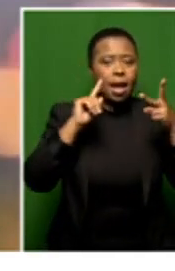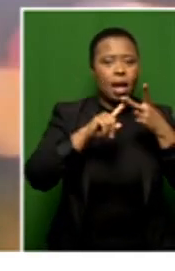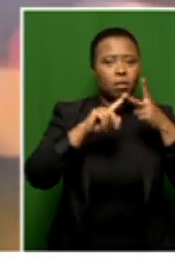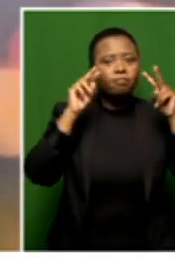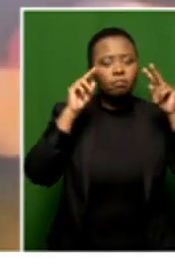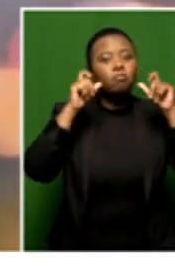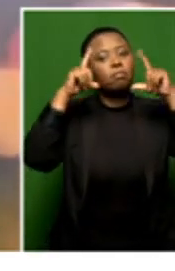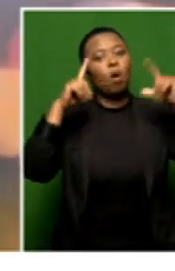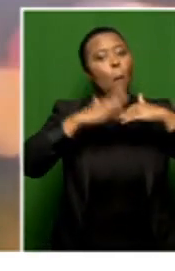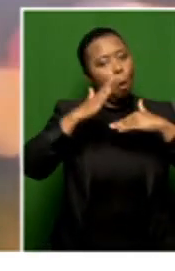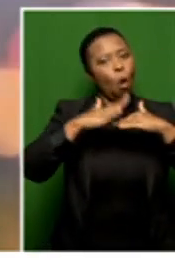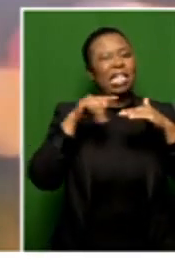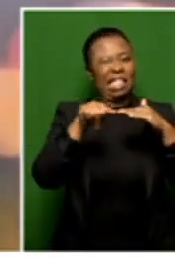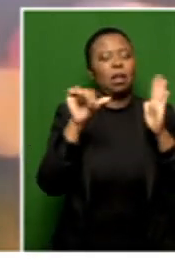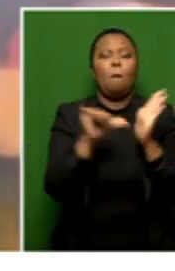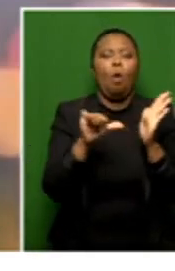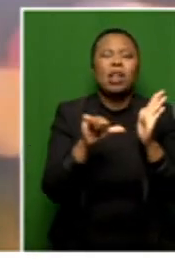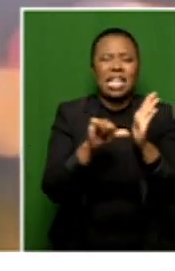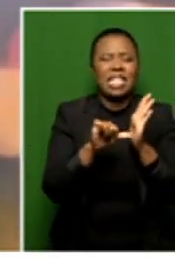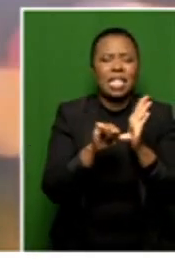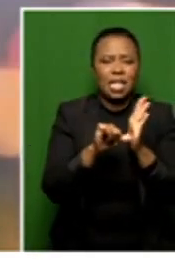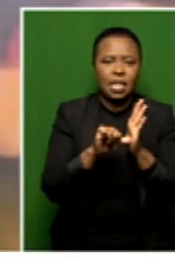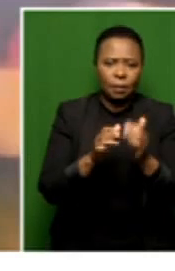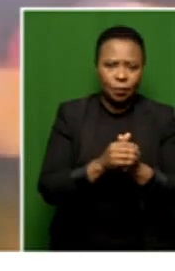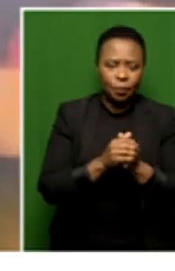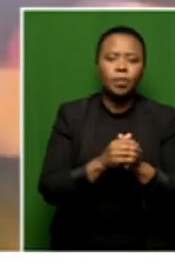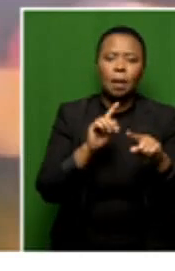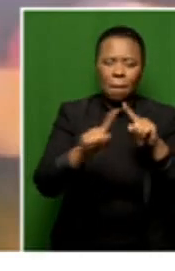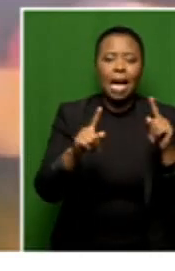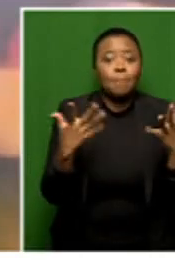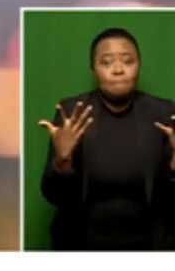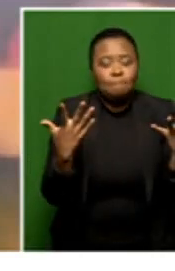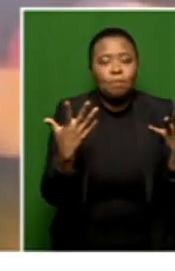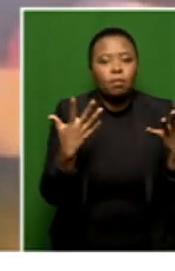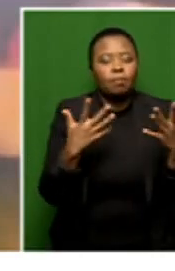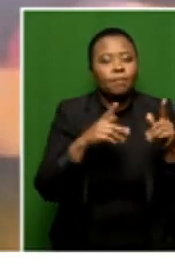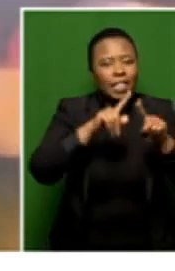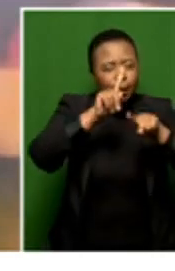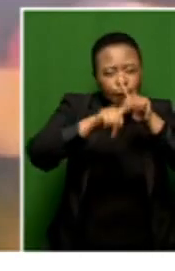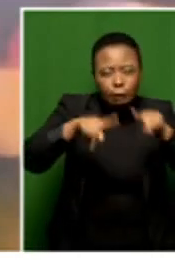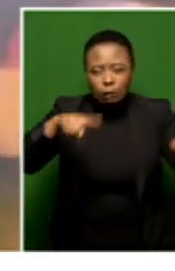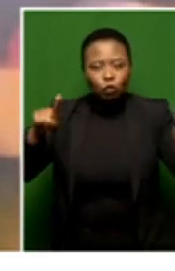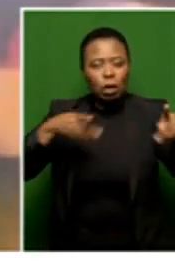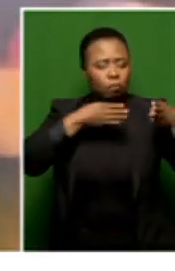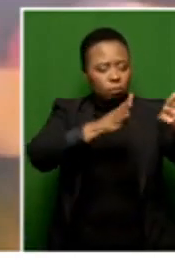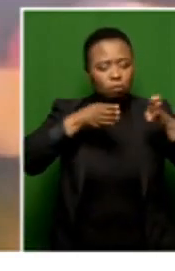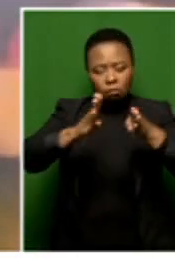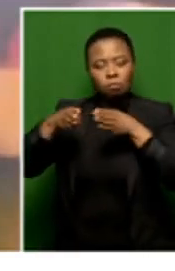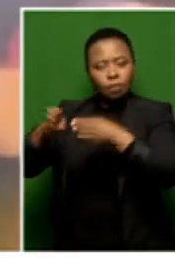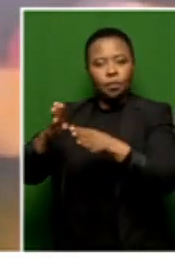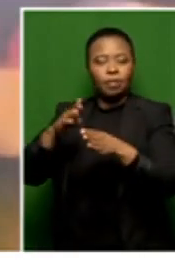is pretty important, but it does require a multi-layered approach from all the parties in this